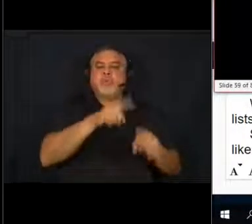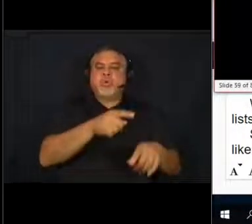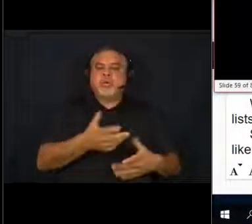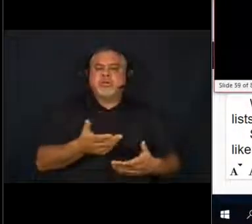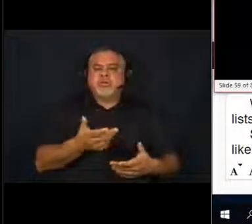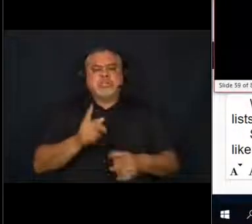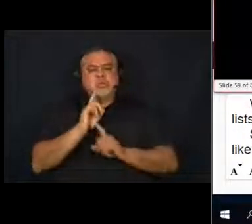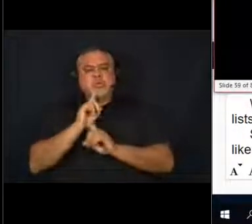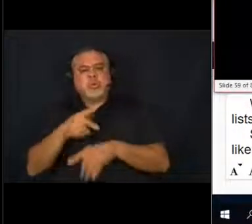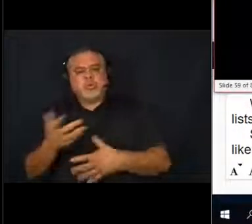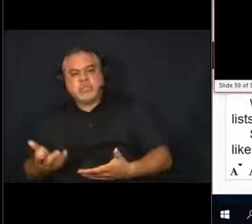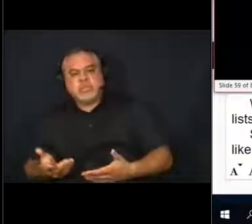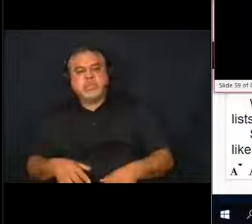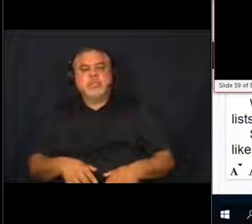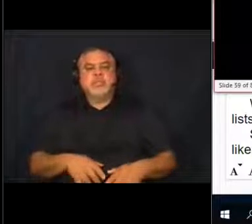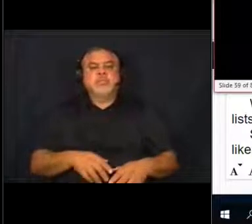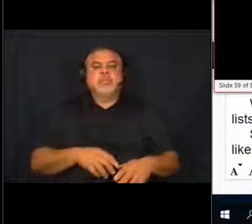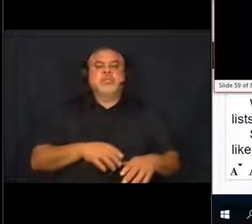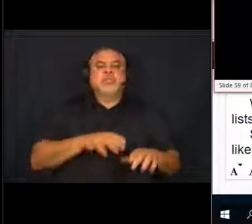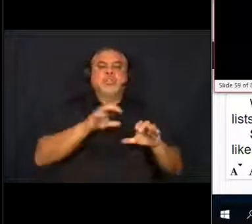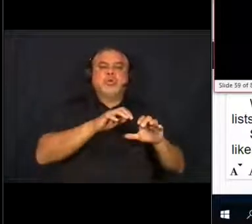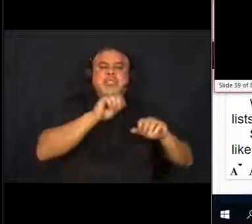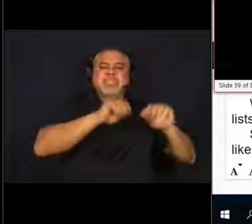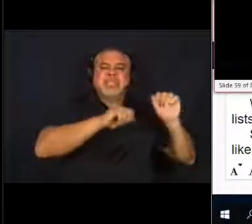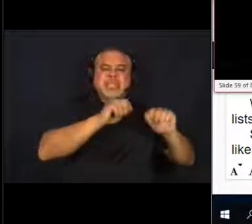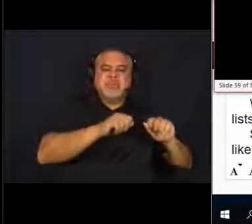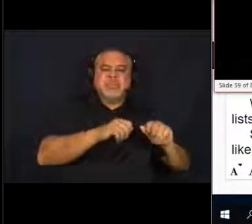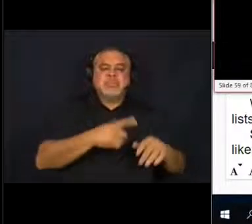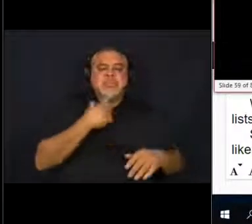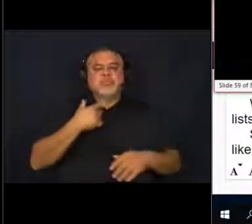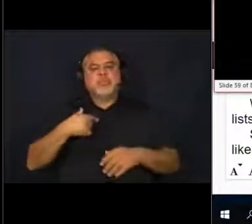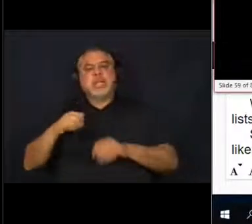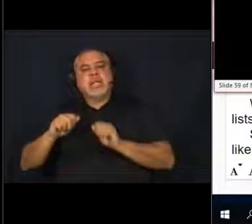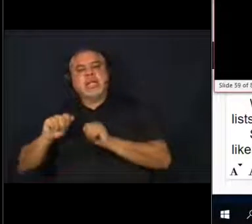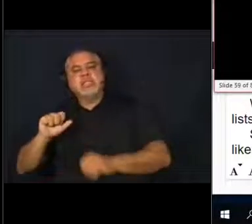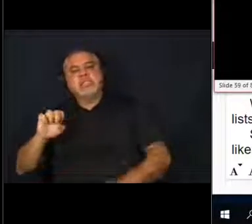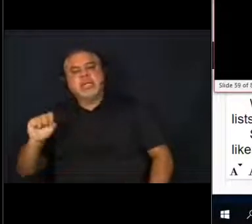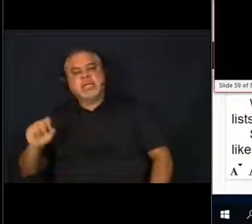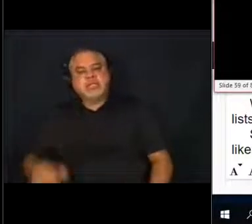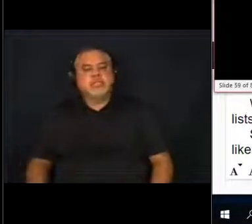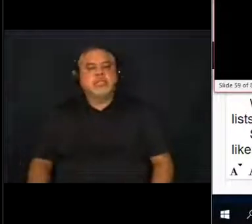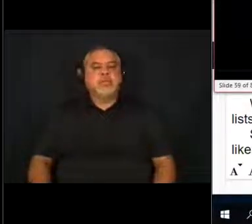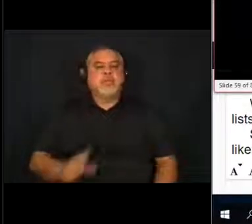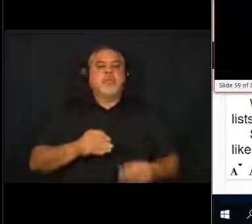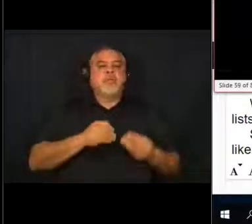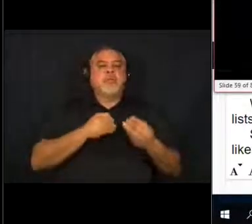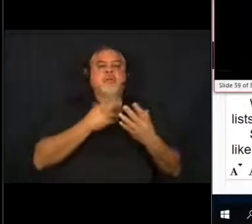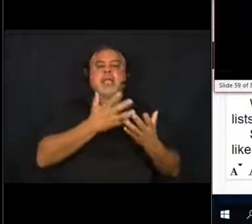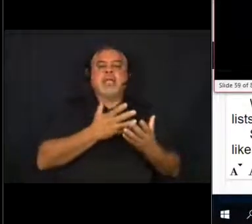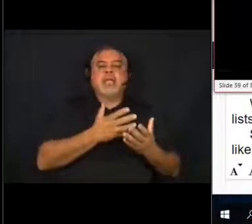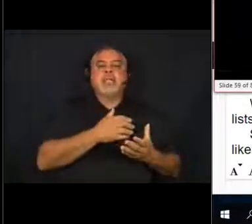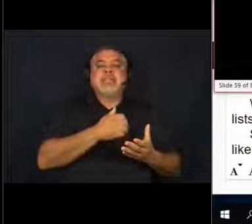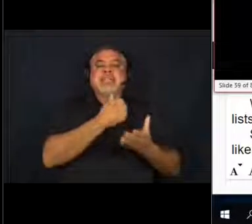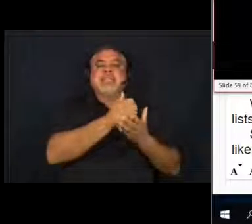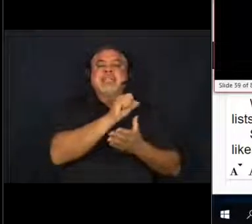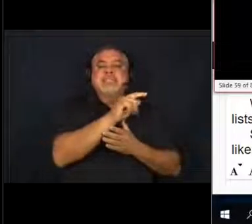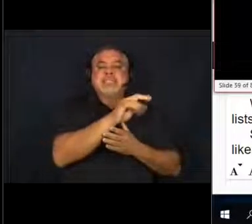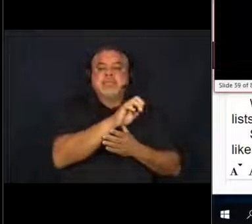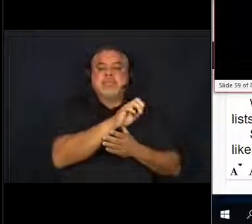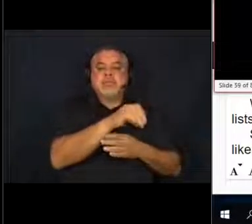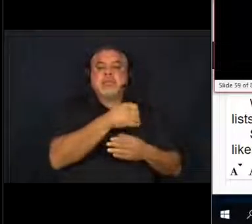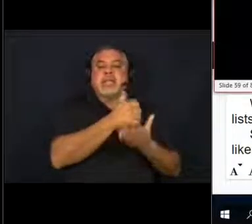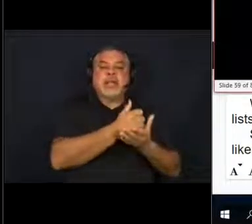report. Or do an assessment. Let's just assess. Or provide help, provide assistance or provide help.